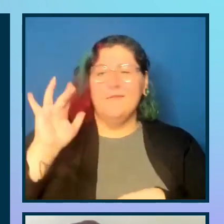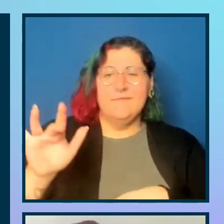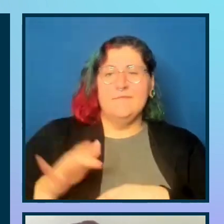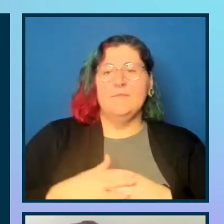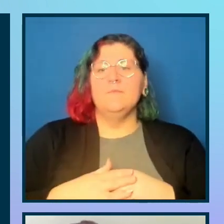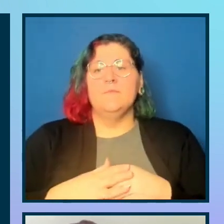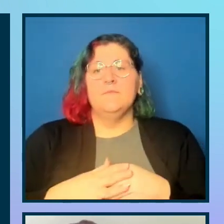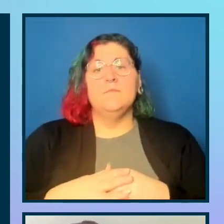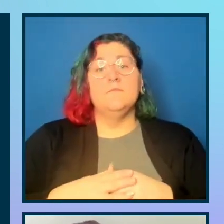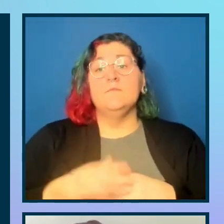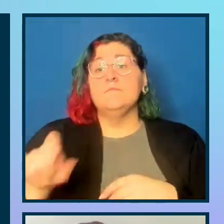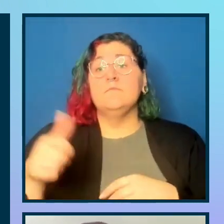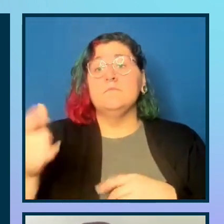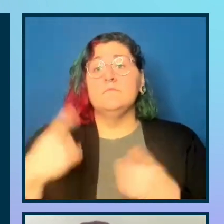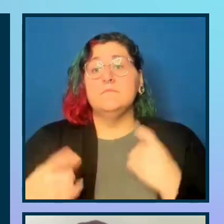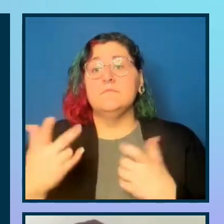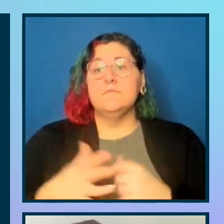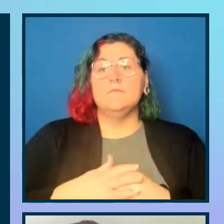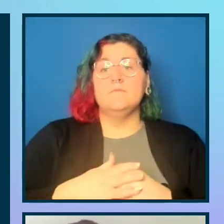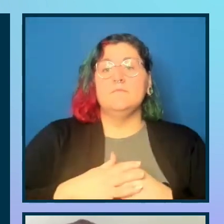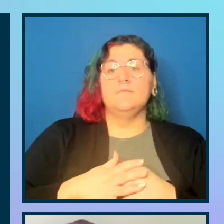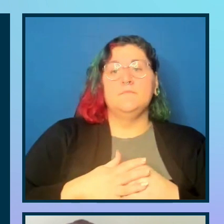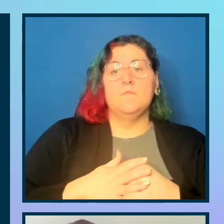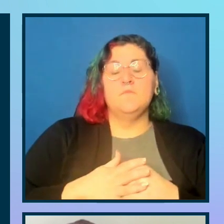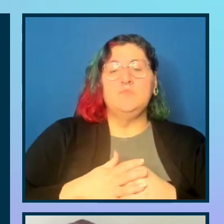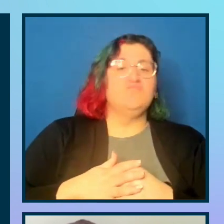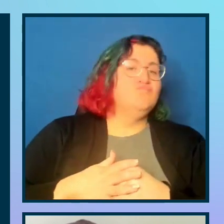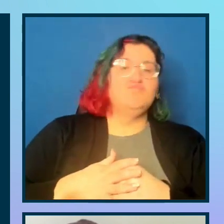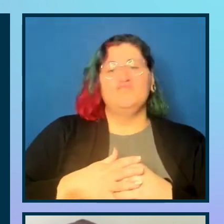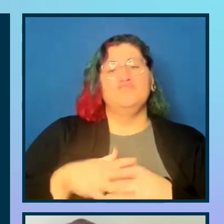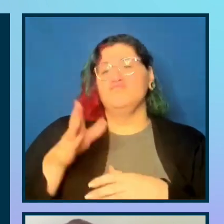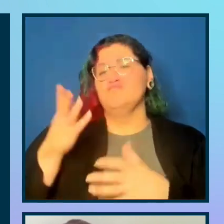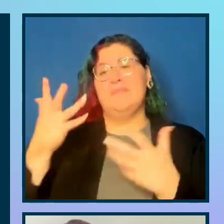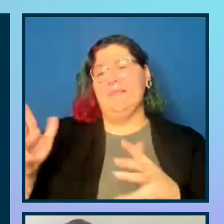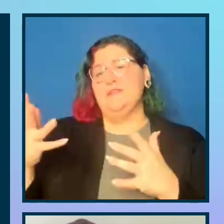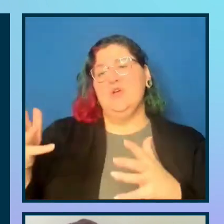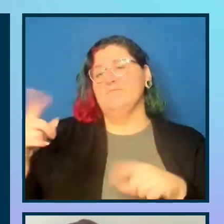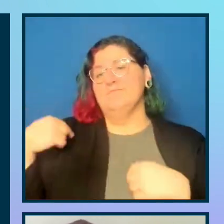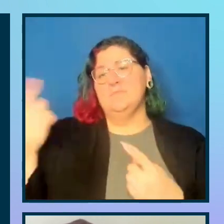Is there any? Do we have any other questions? I think that's all we got so far.